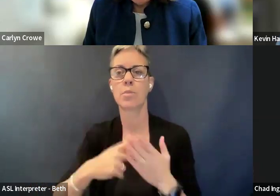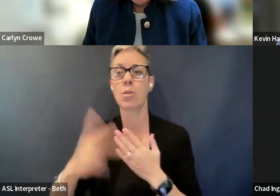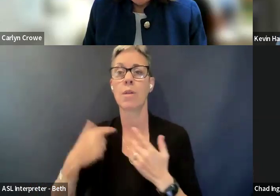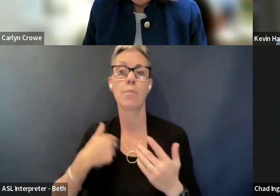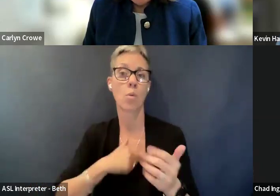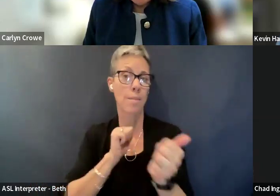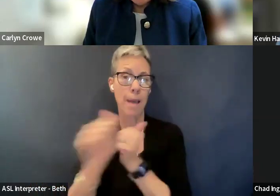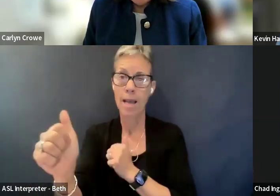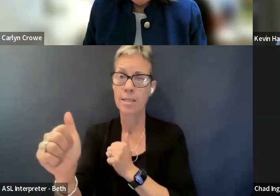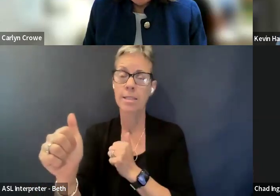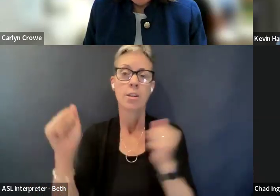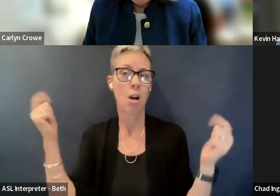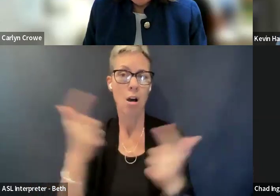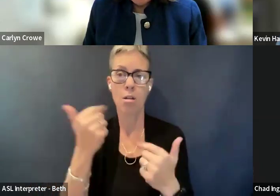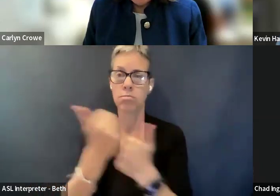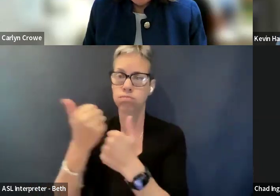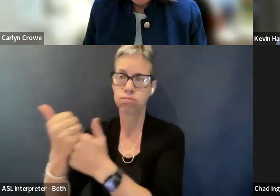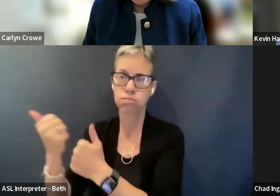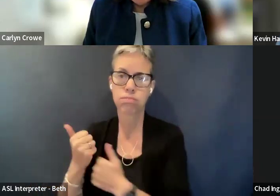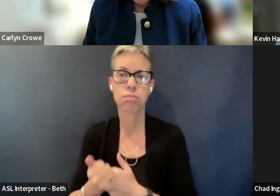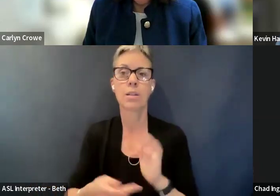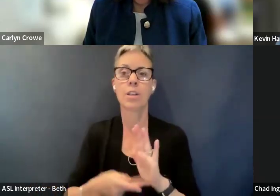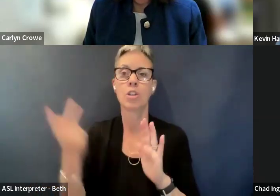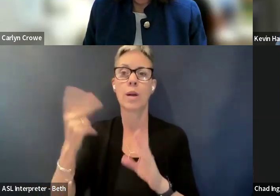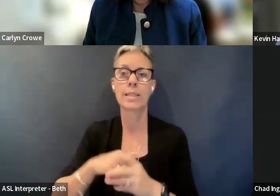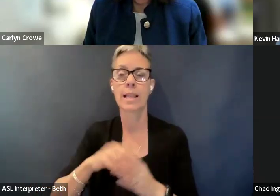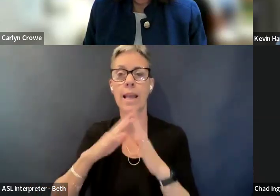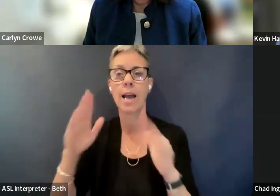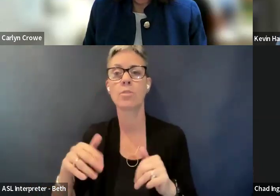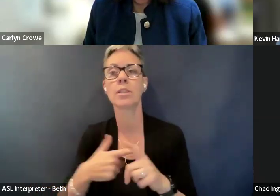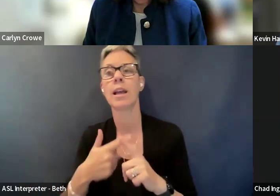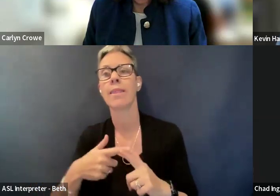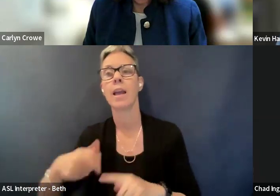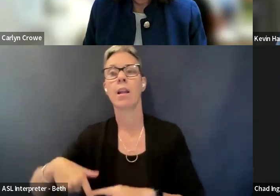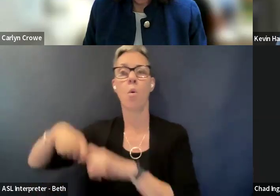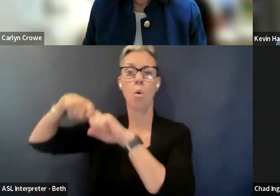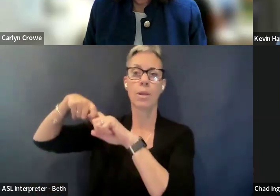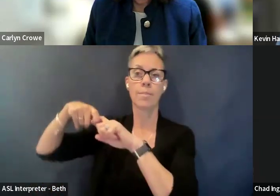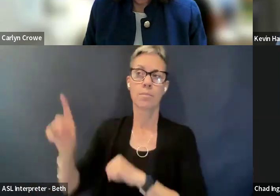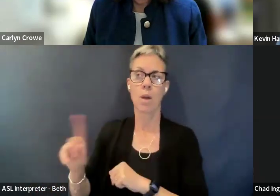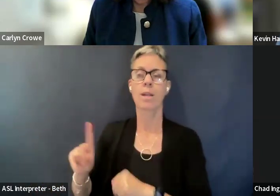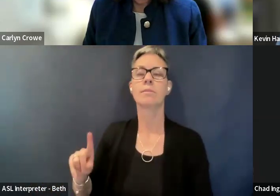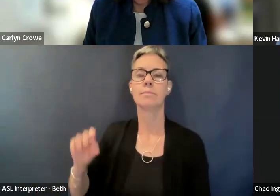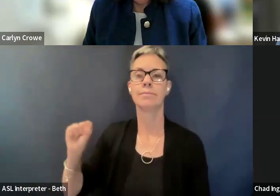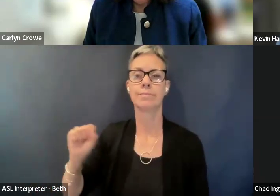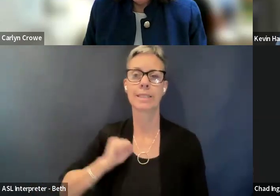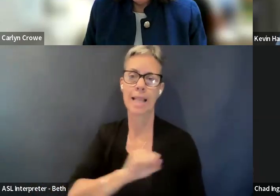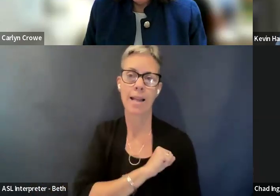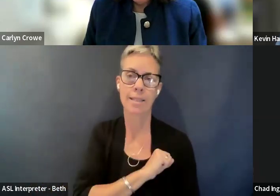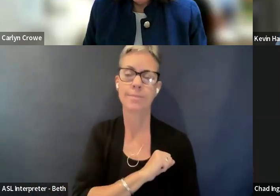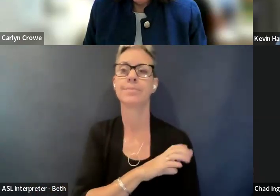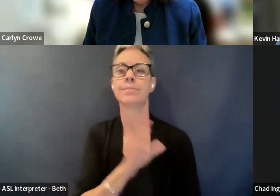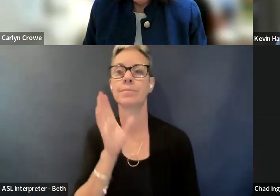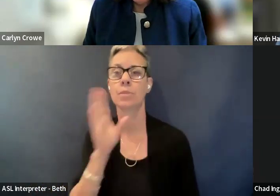unanimously 2 times out of the House, and then they got kind of held up in the Senate. We'll be going ahead